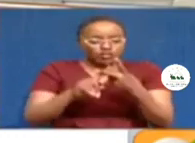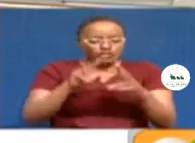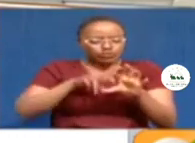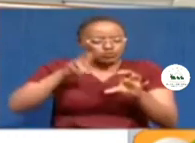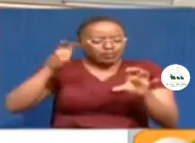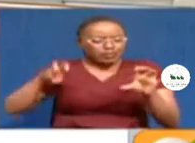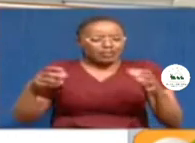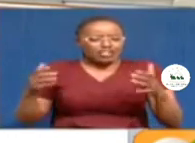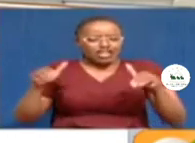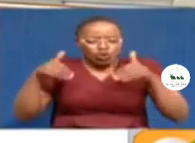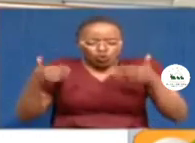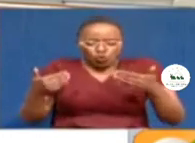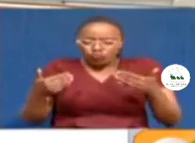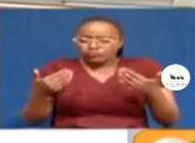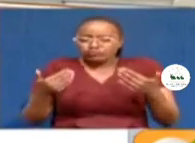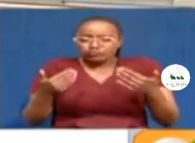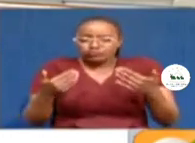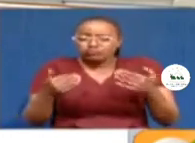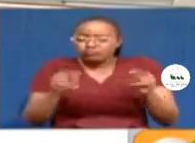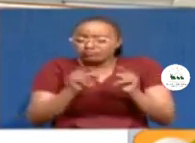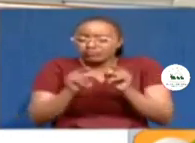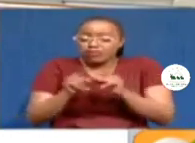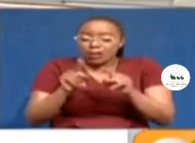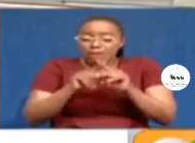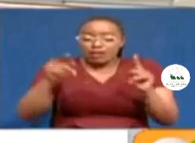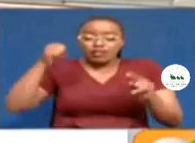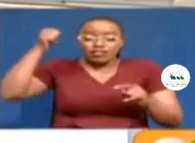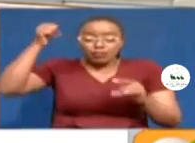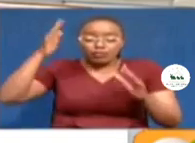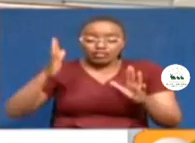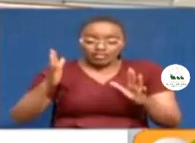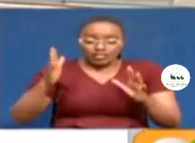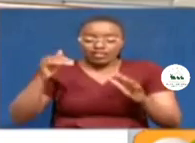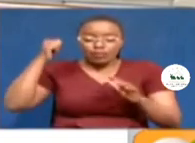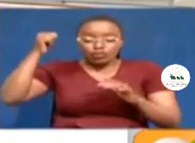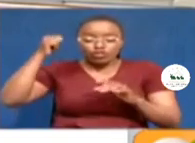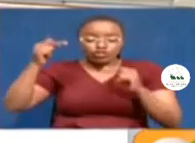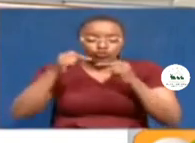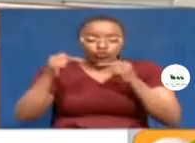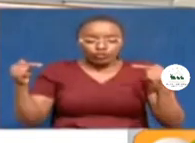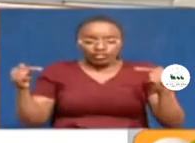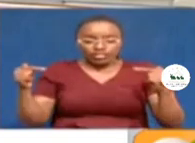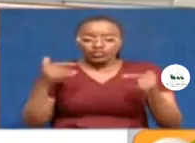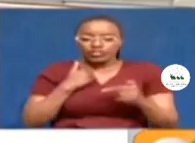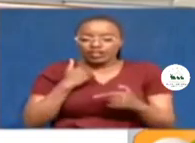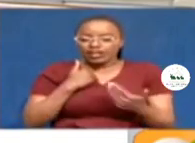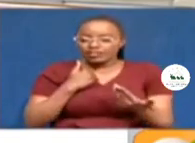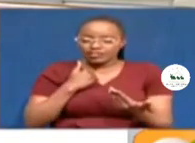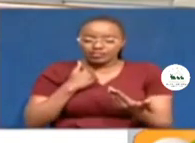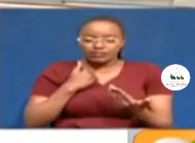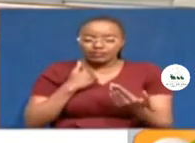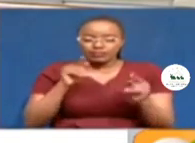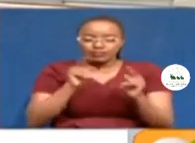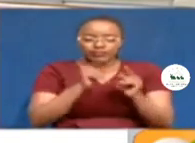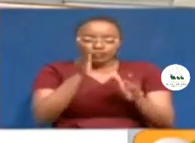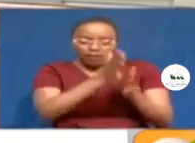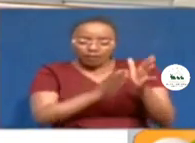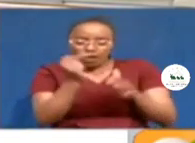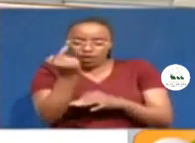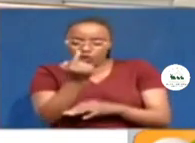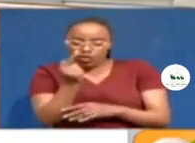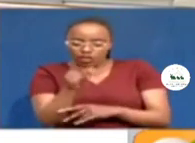step aside altogether. And yet the political opposition has lined itself